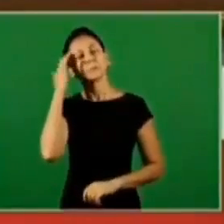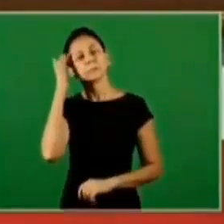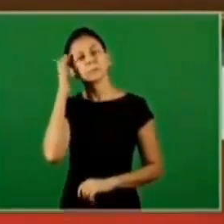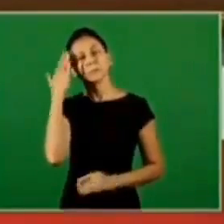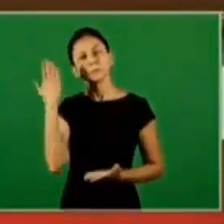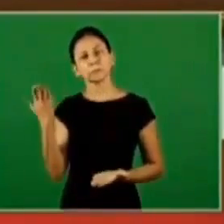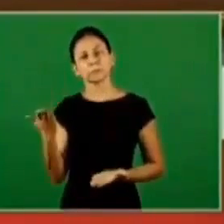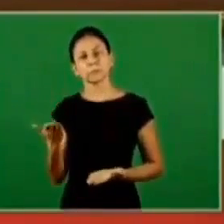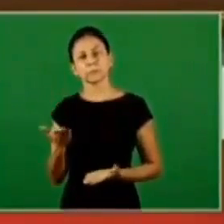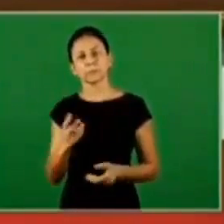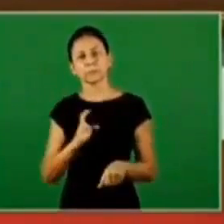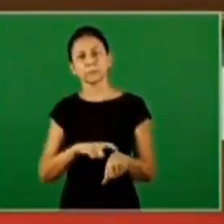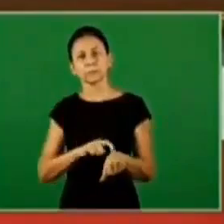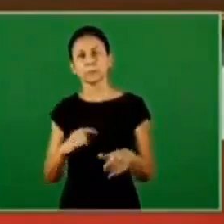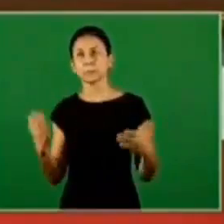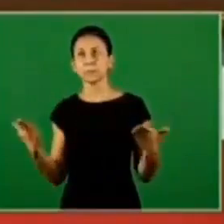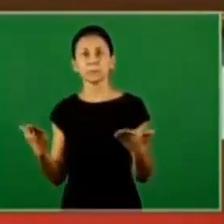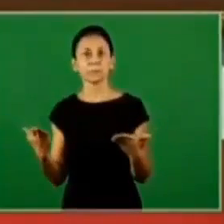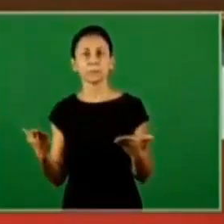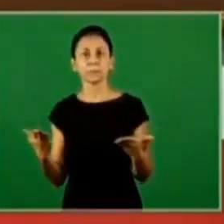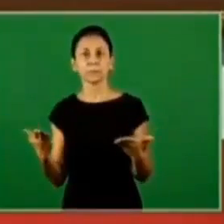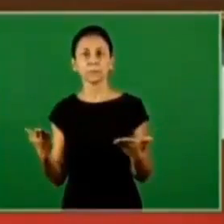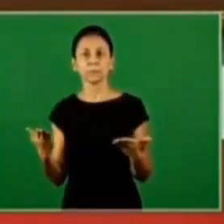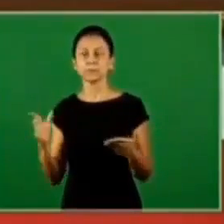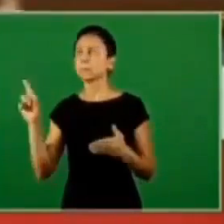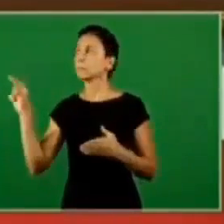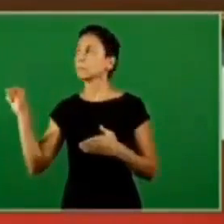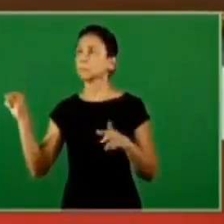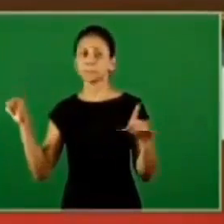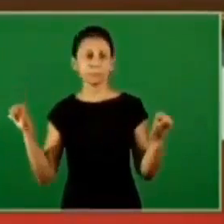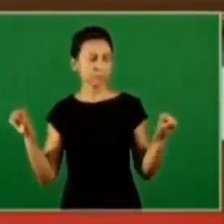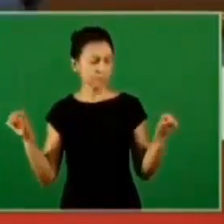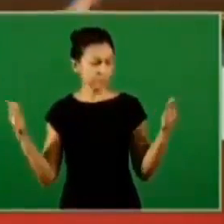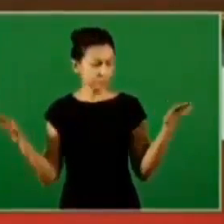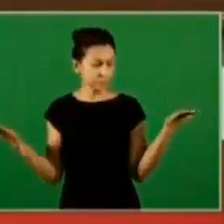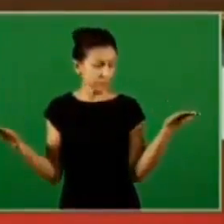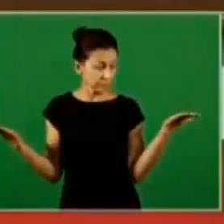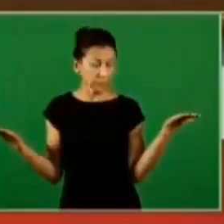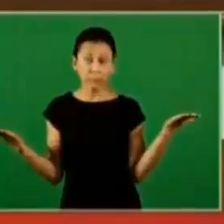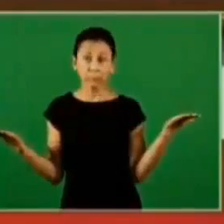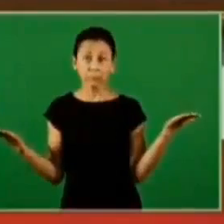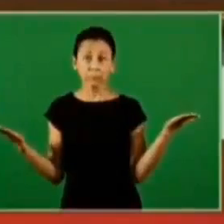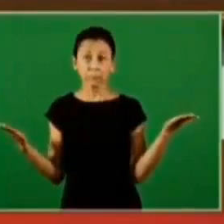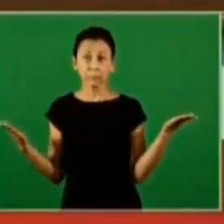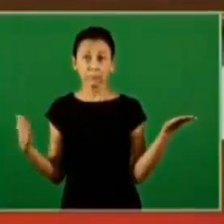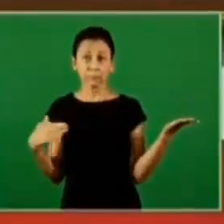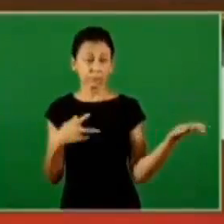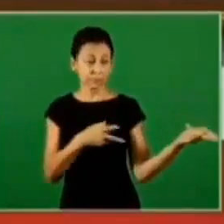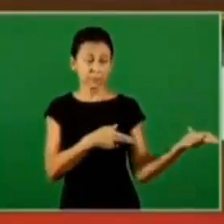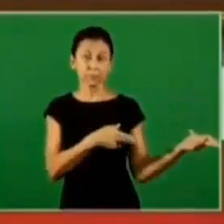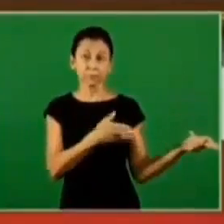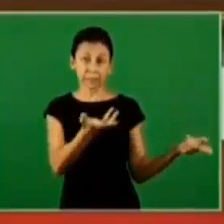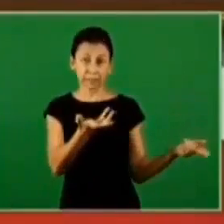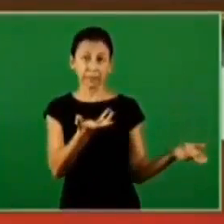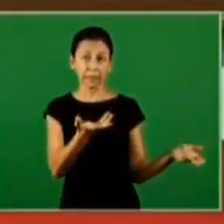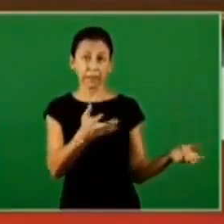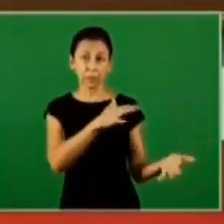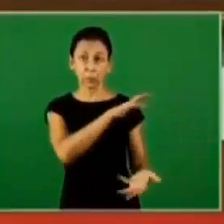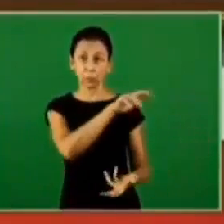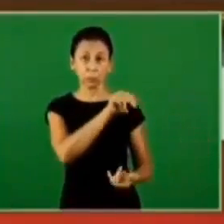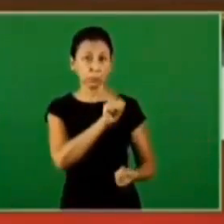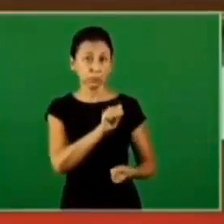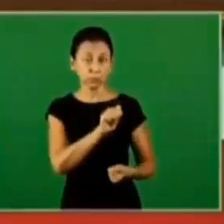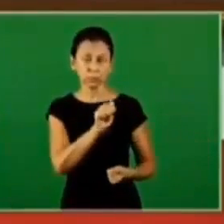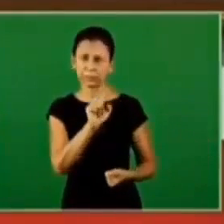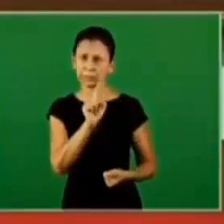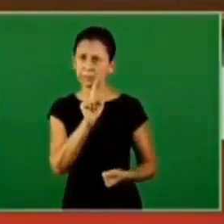understand of what spirit we are. Either we made a definition, or we are just like the world. That's